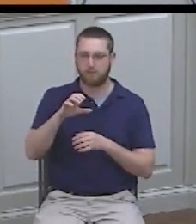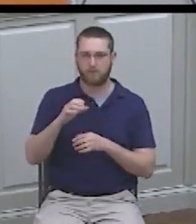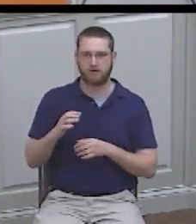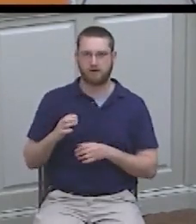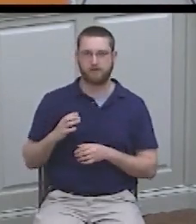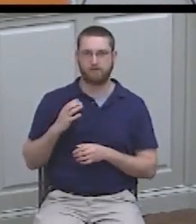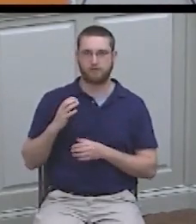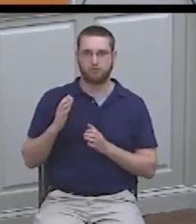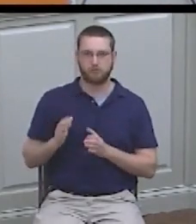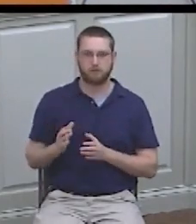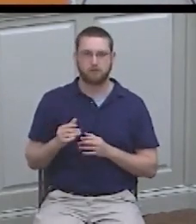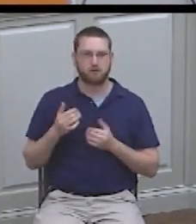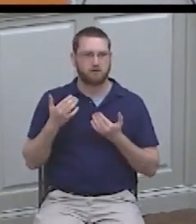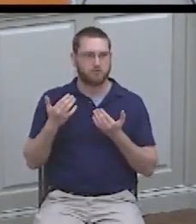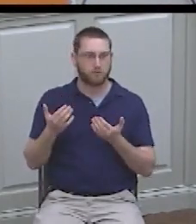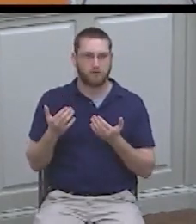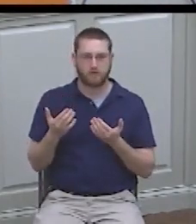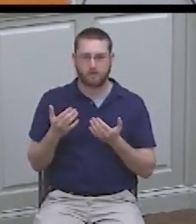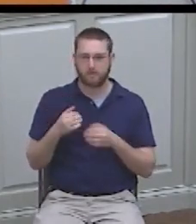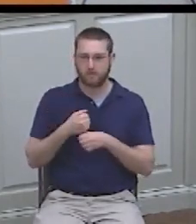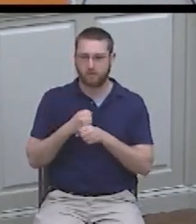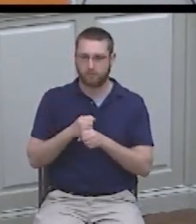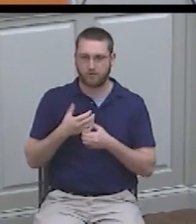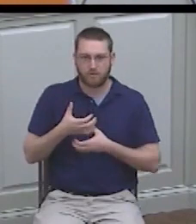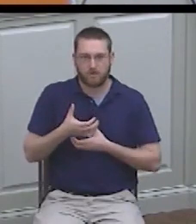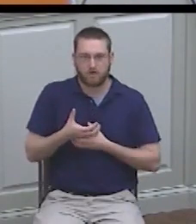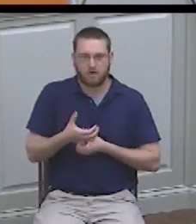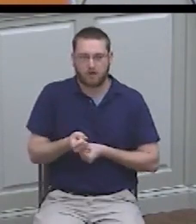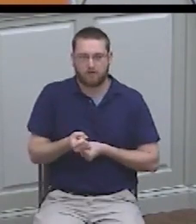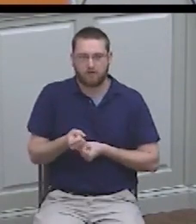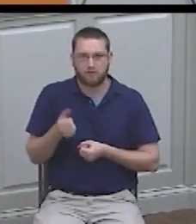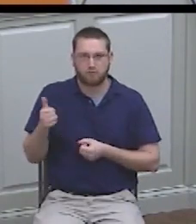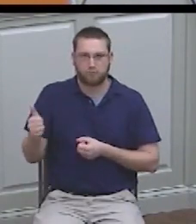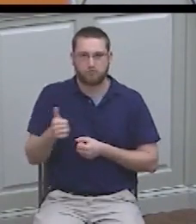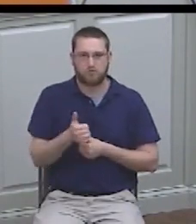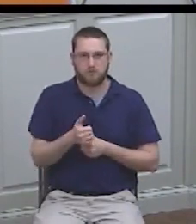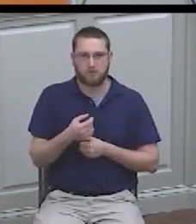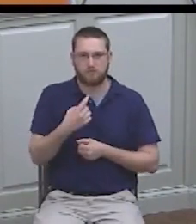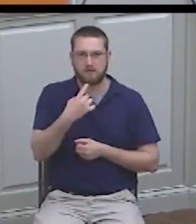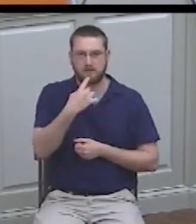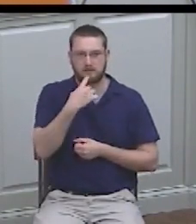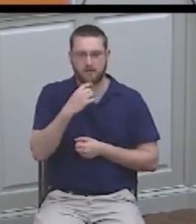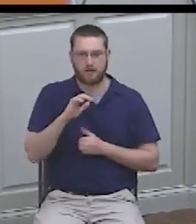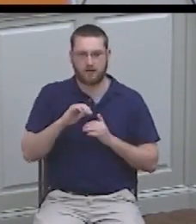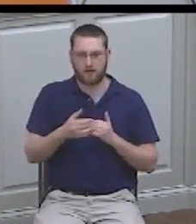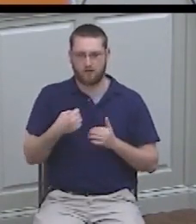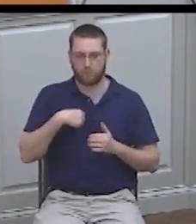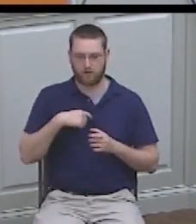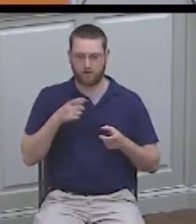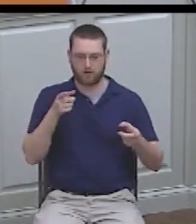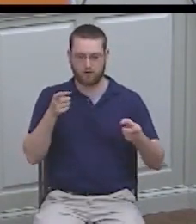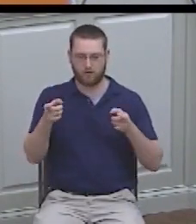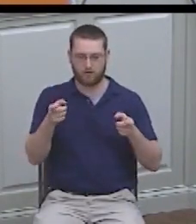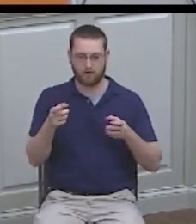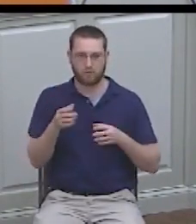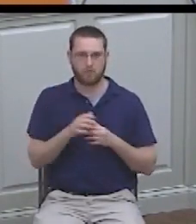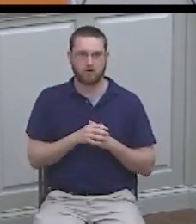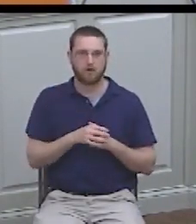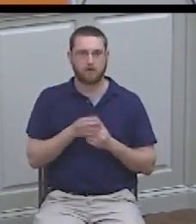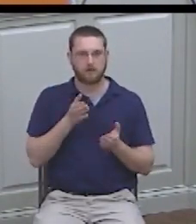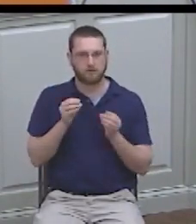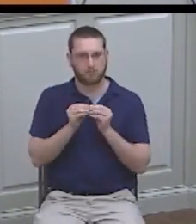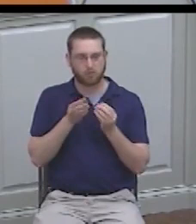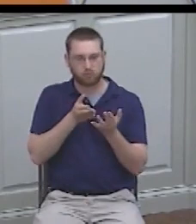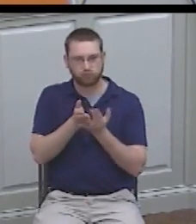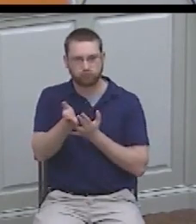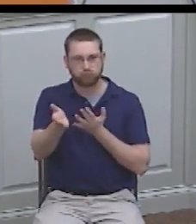create confidence in the public in the way you govern by stating how you govern. And it aids in transparency and